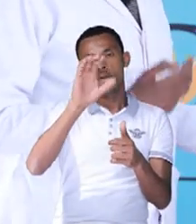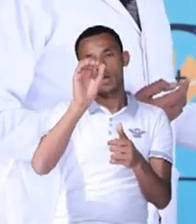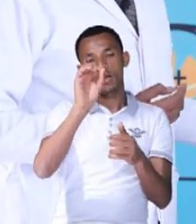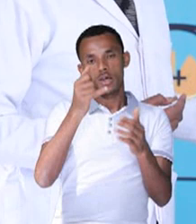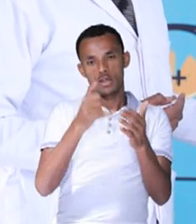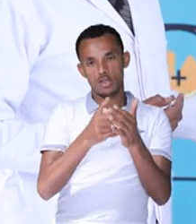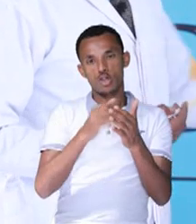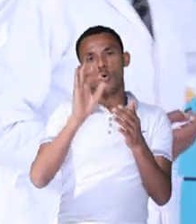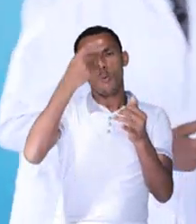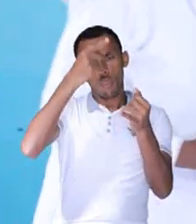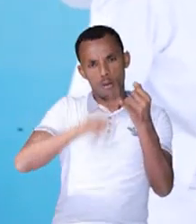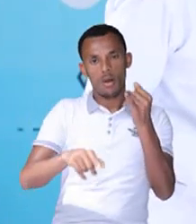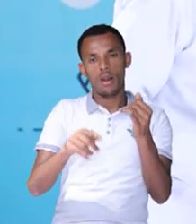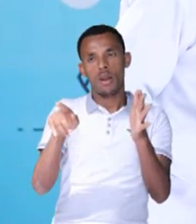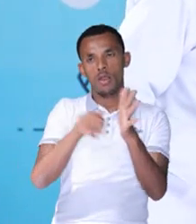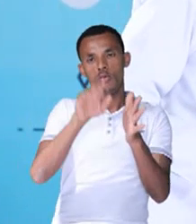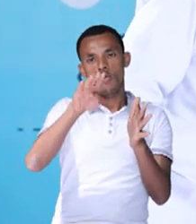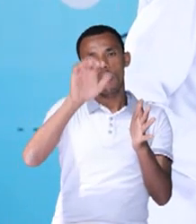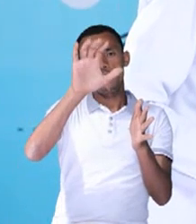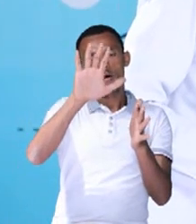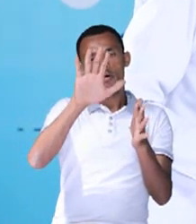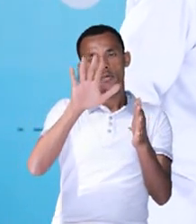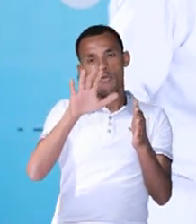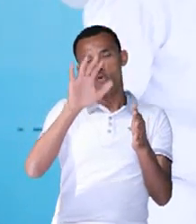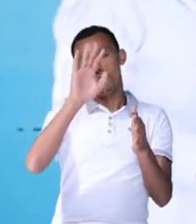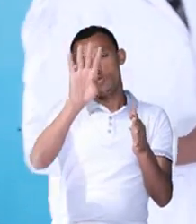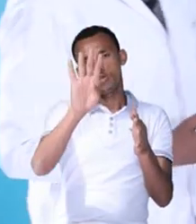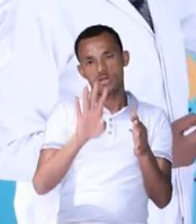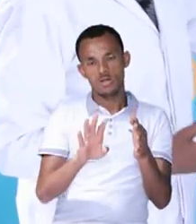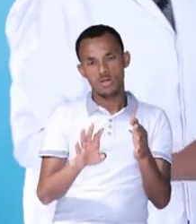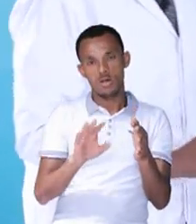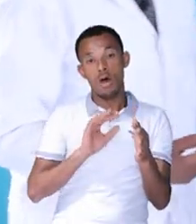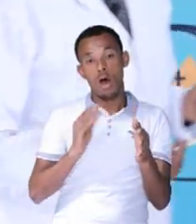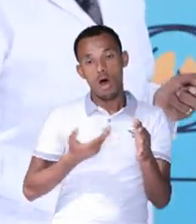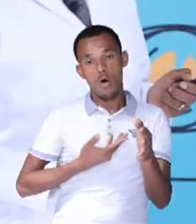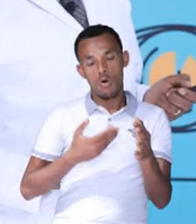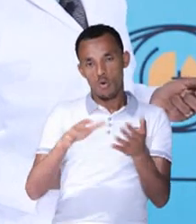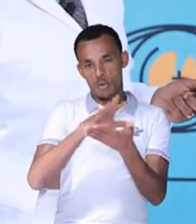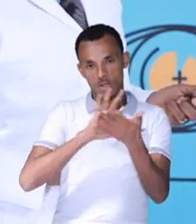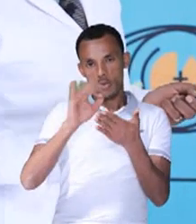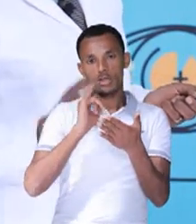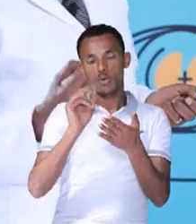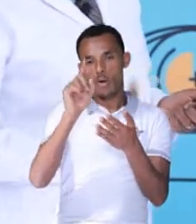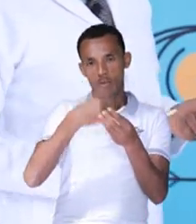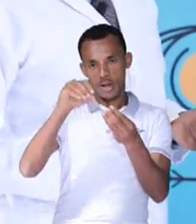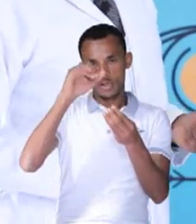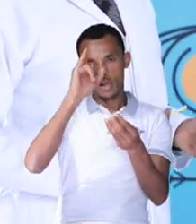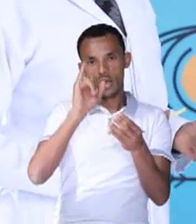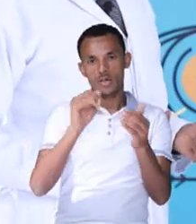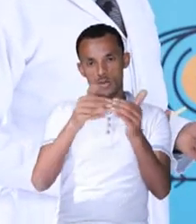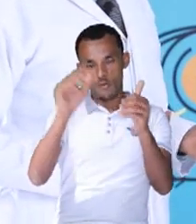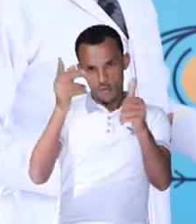it is coterminal. Negative 45, it is found in the fourth quadrant. So our complex number, it is 1 plus I, which is found in